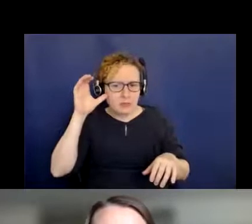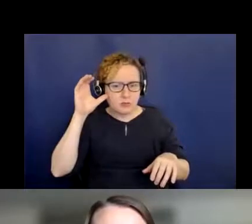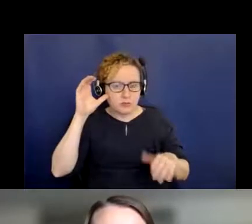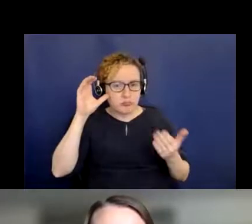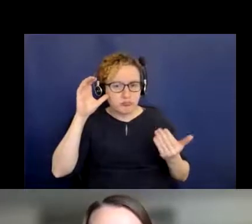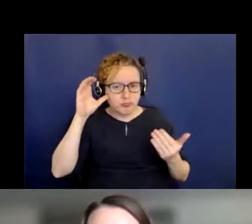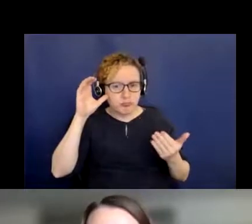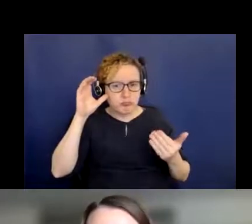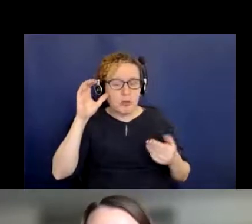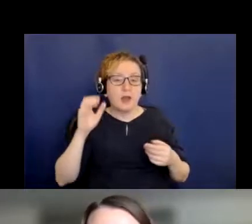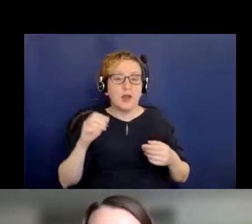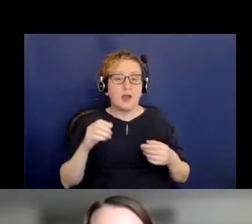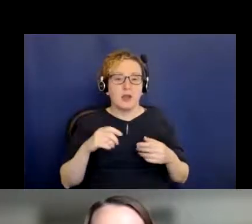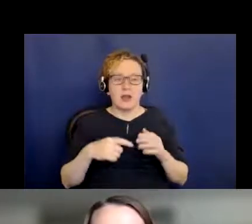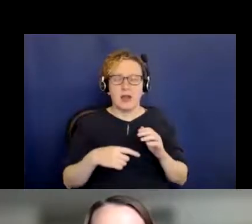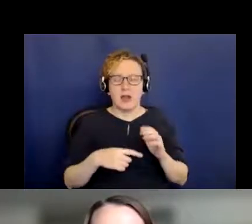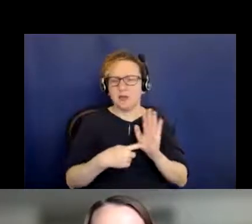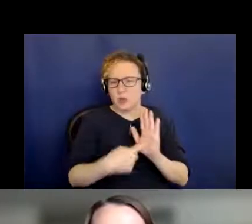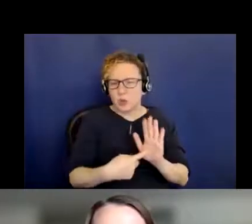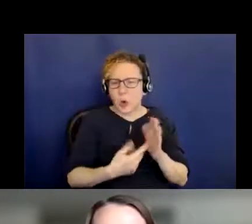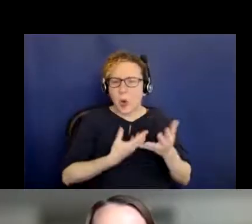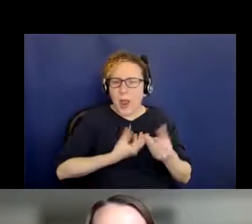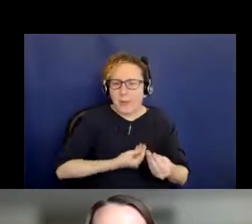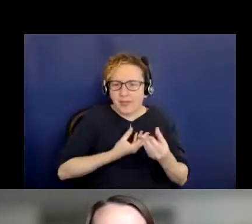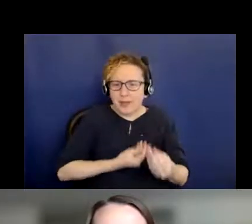also shows one of our prompts, which